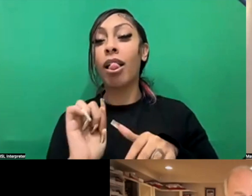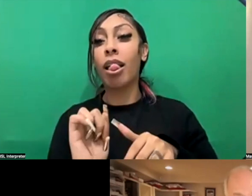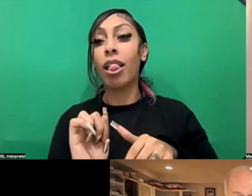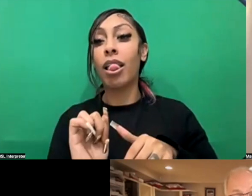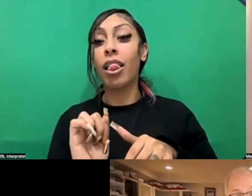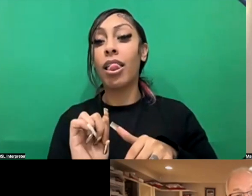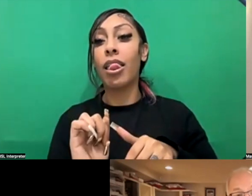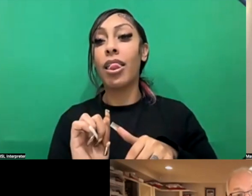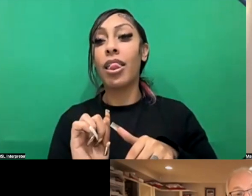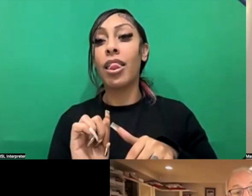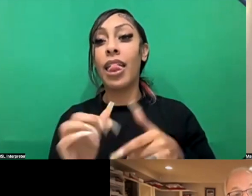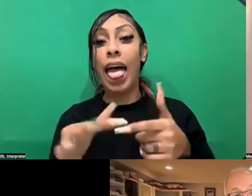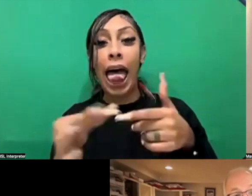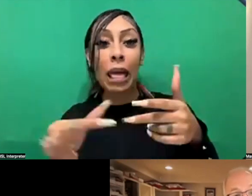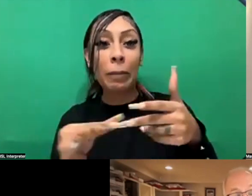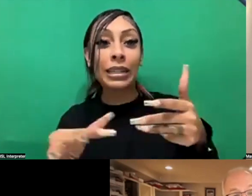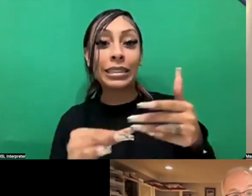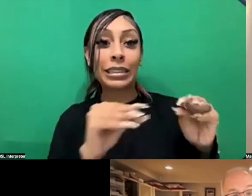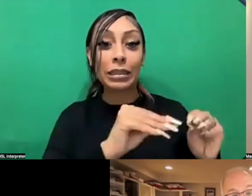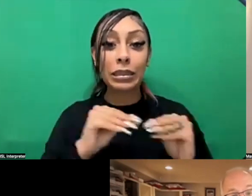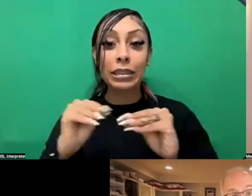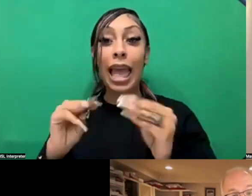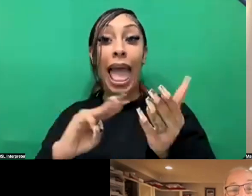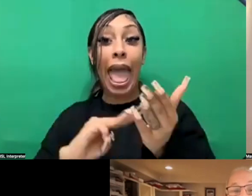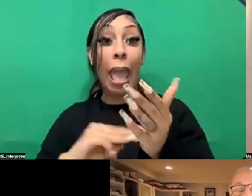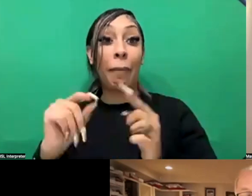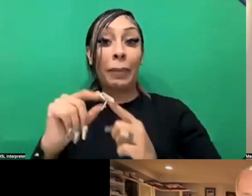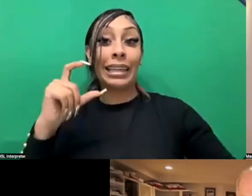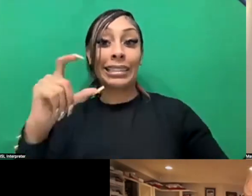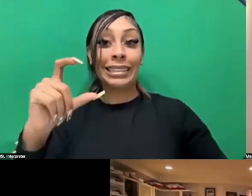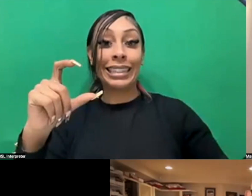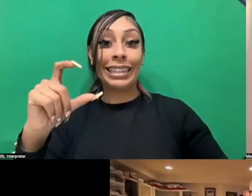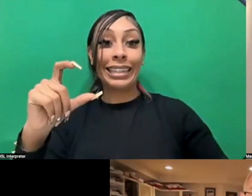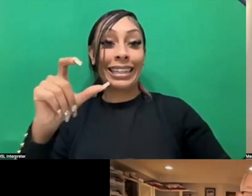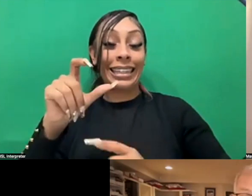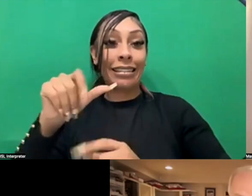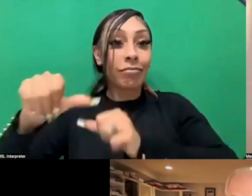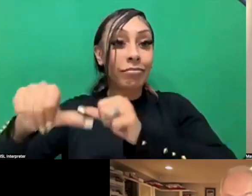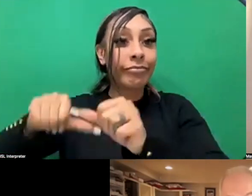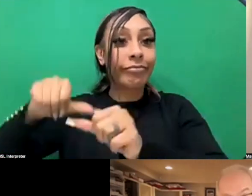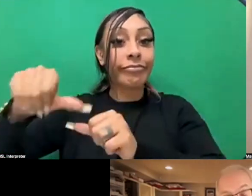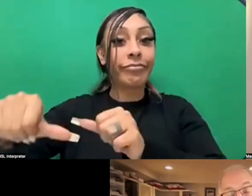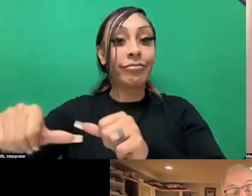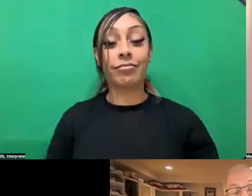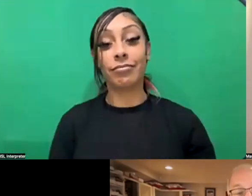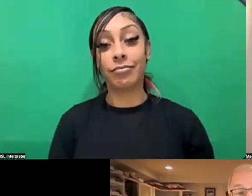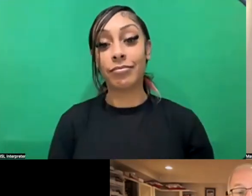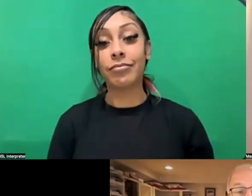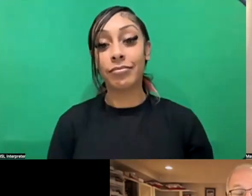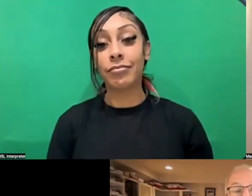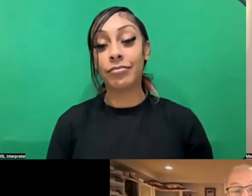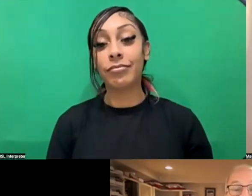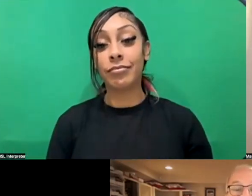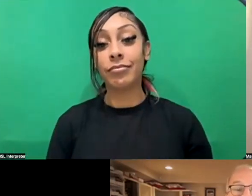and moved into the MPC era. Yeah, and then there were a few other, there was another drum machine in between